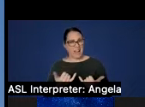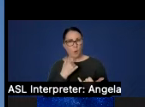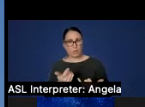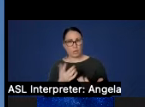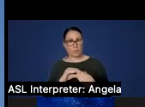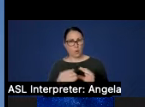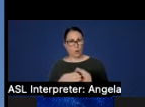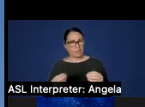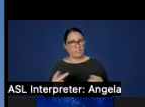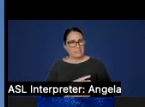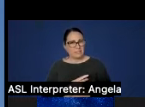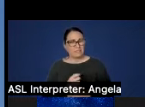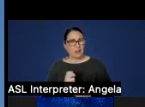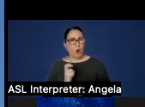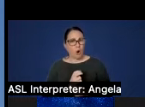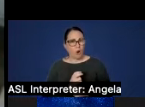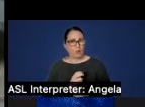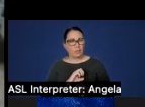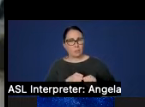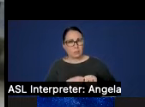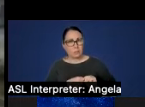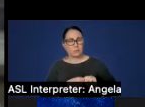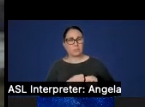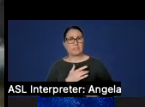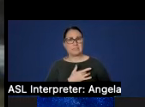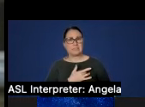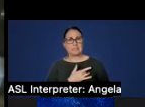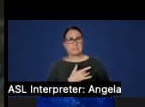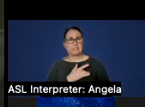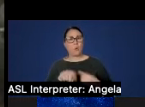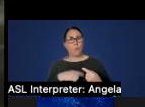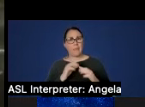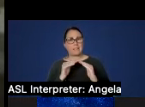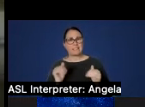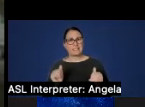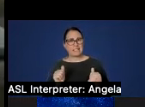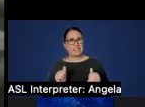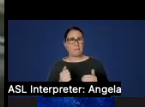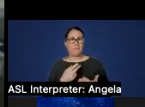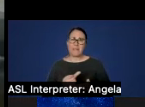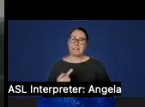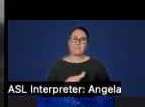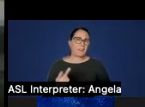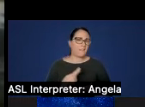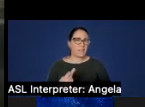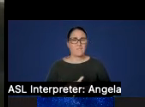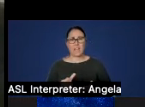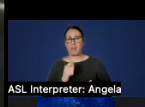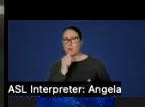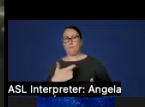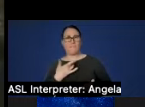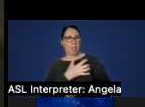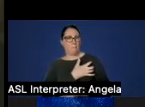When the system has failed you time and time and time again, you don't feel empowered. You don't feel like you want to stand up and speak out